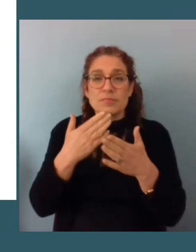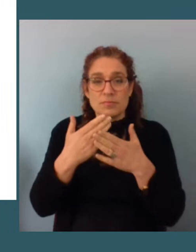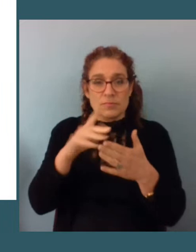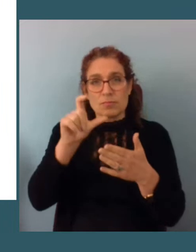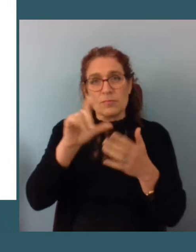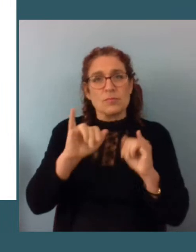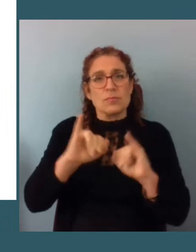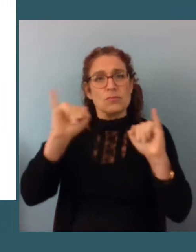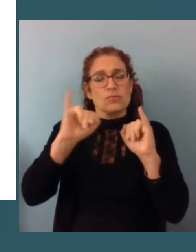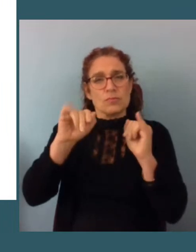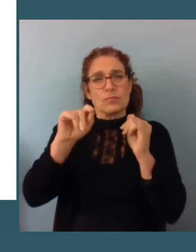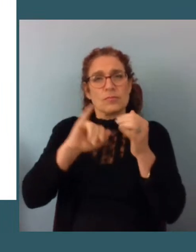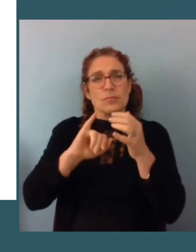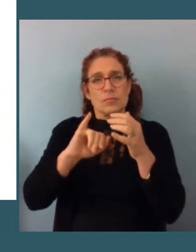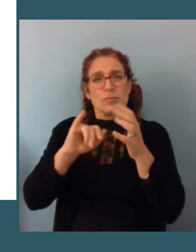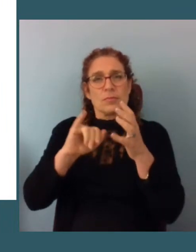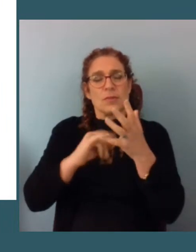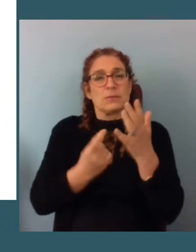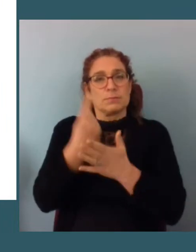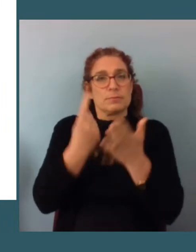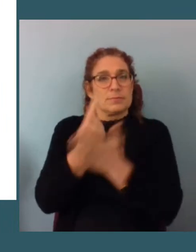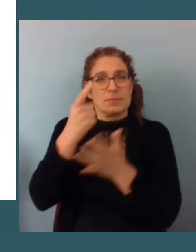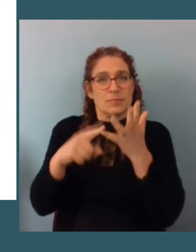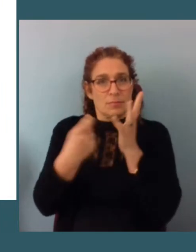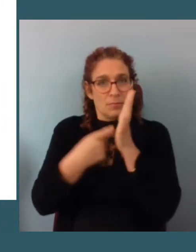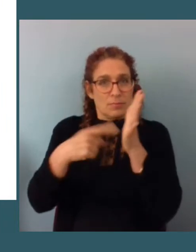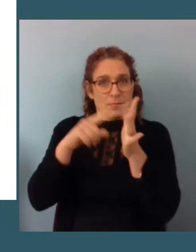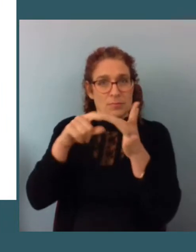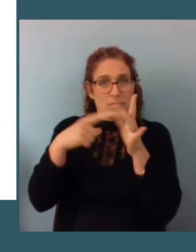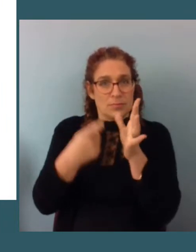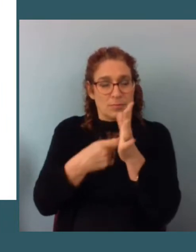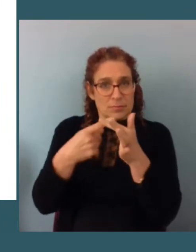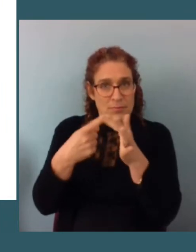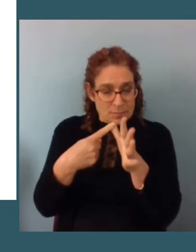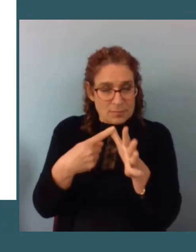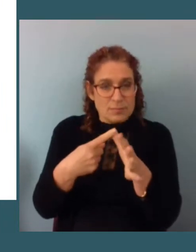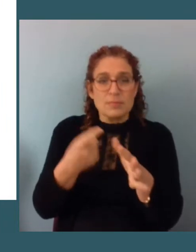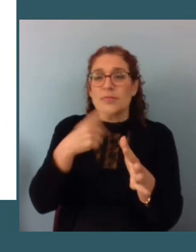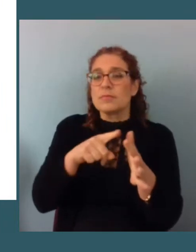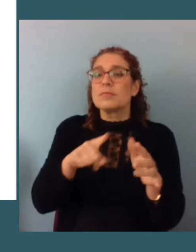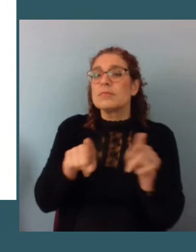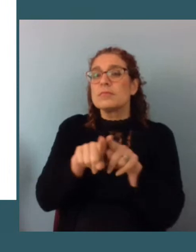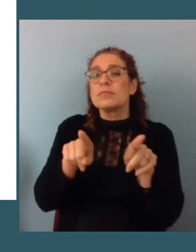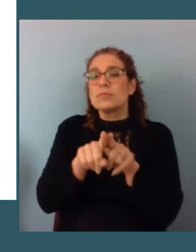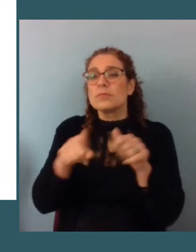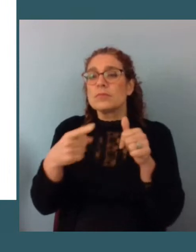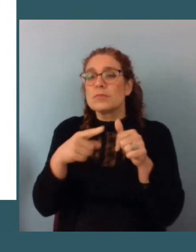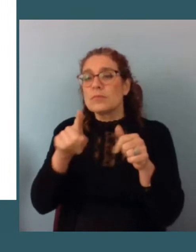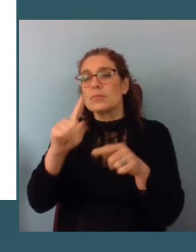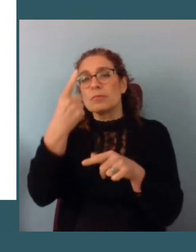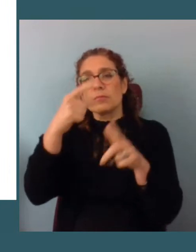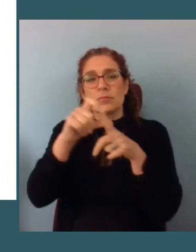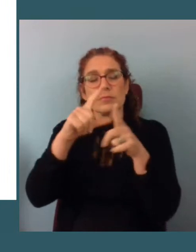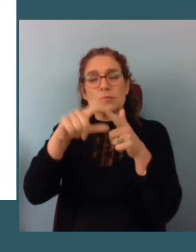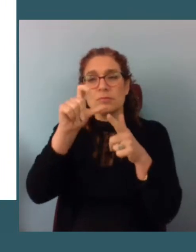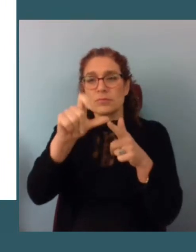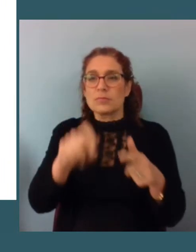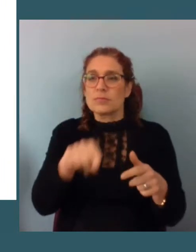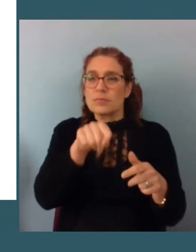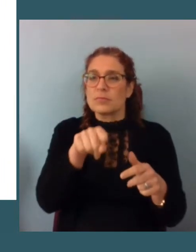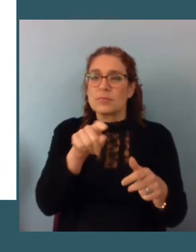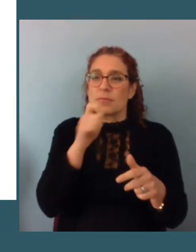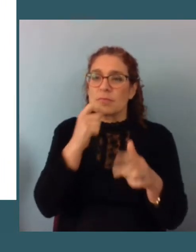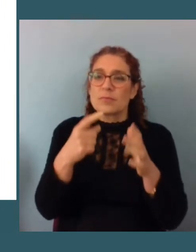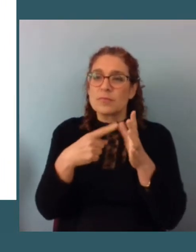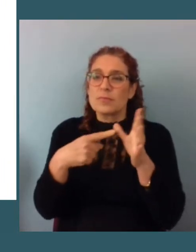short session. And the 1st of December, allergic skin disease, atopic dermatitis and chronic spontaneous urticaria. We really